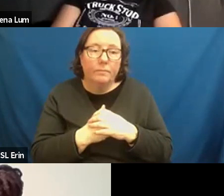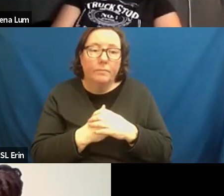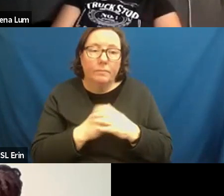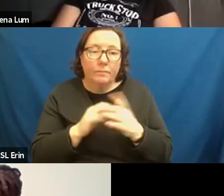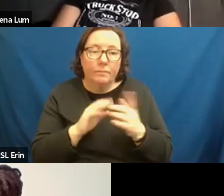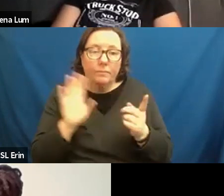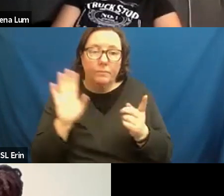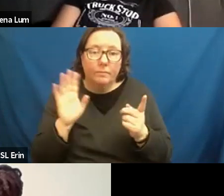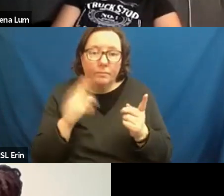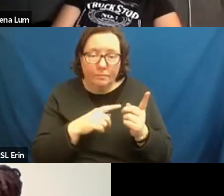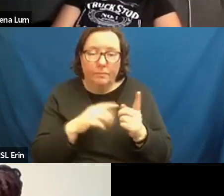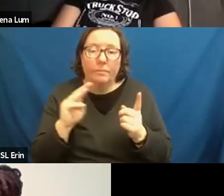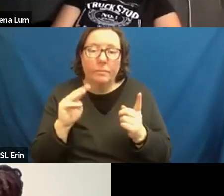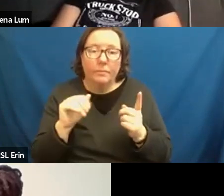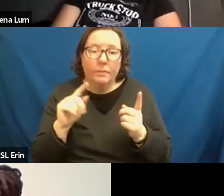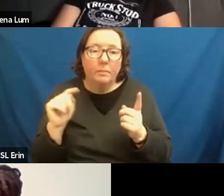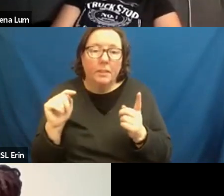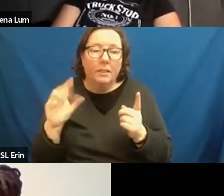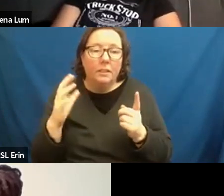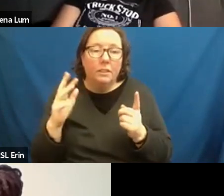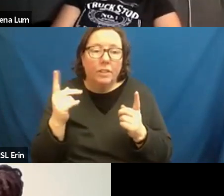No? Yes, Mr. Prager.